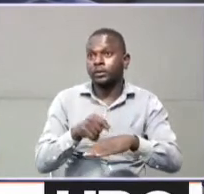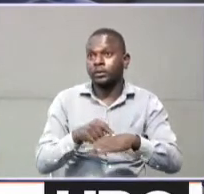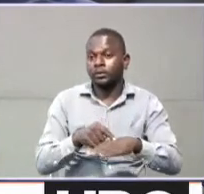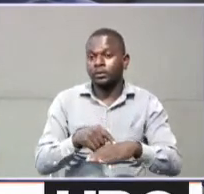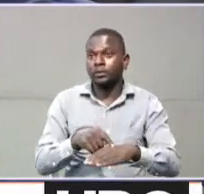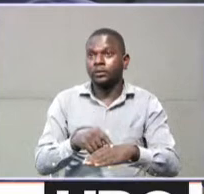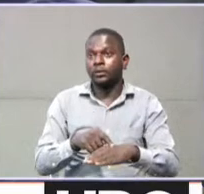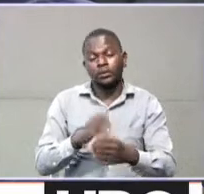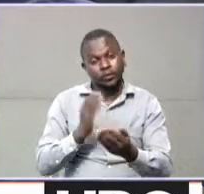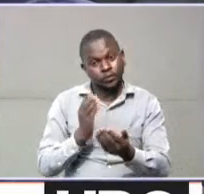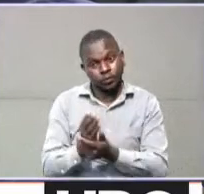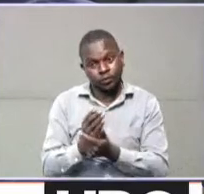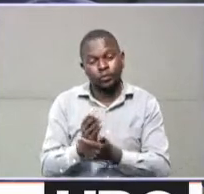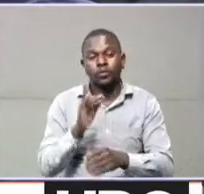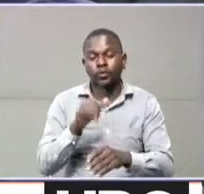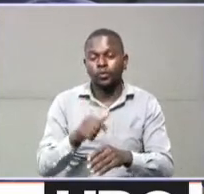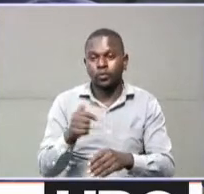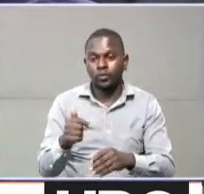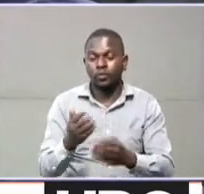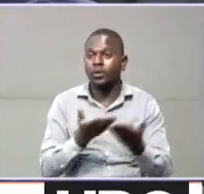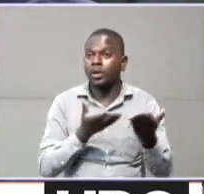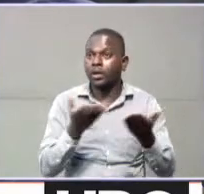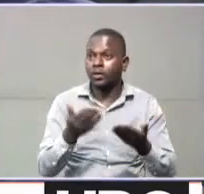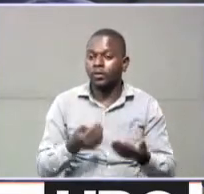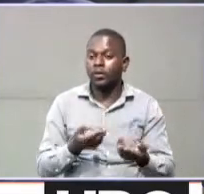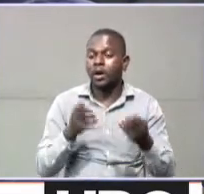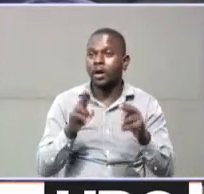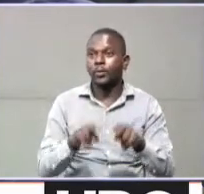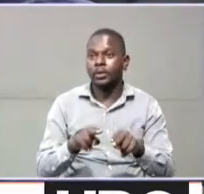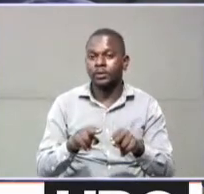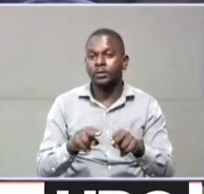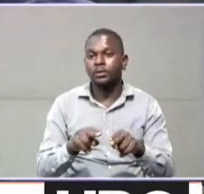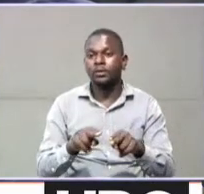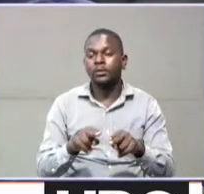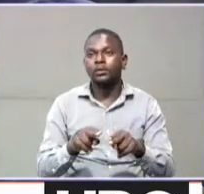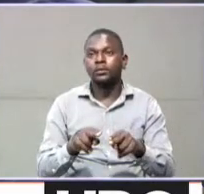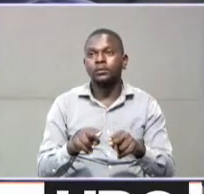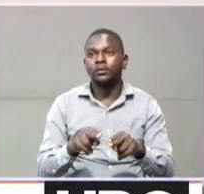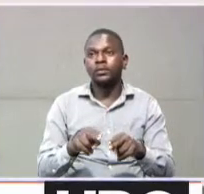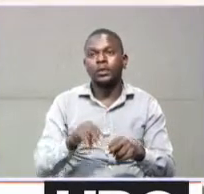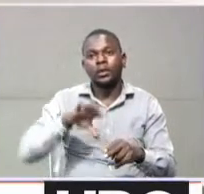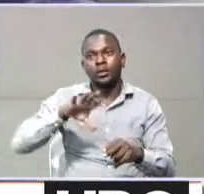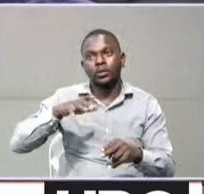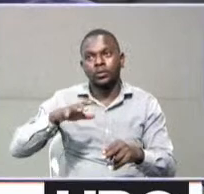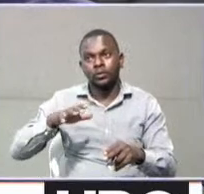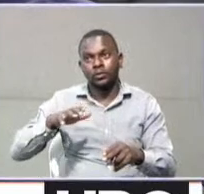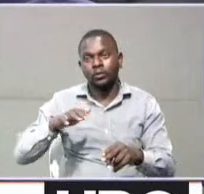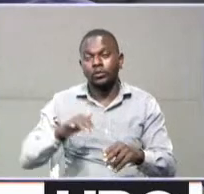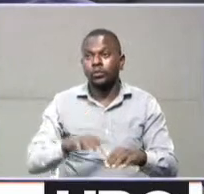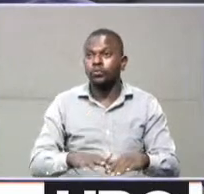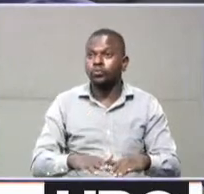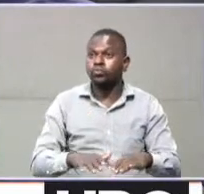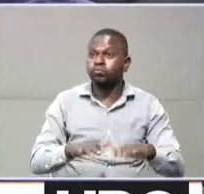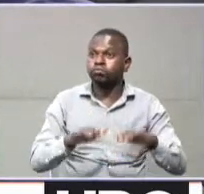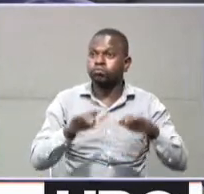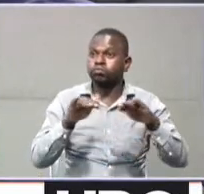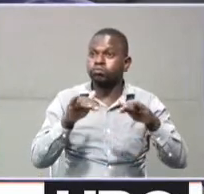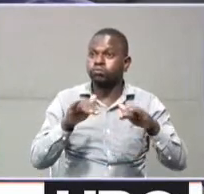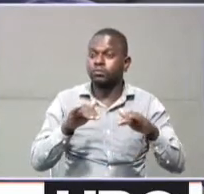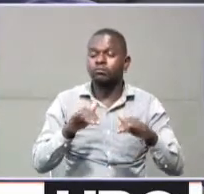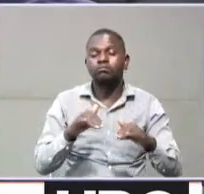predict exactly when and where they would occur water accumulated rapidly and the